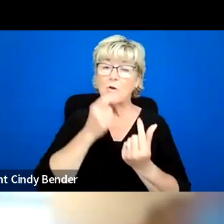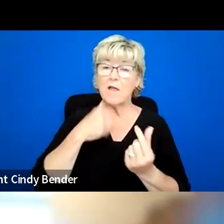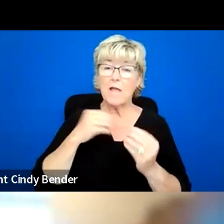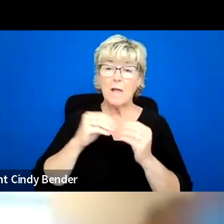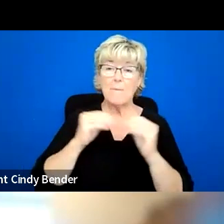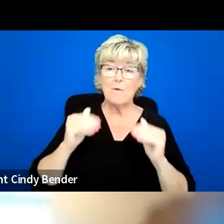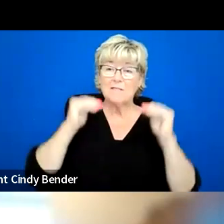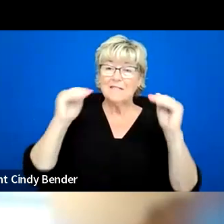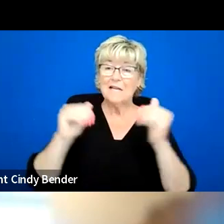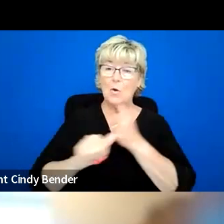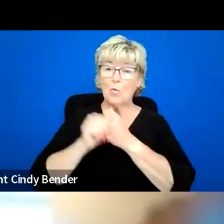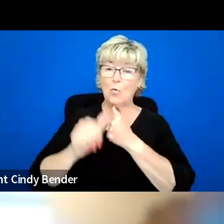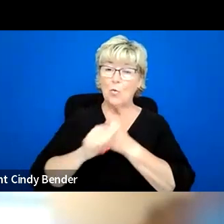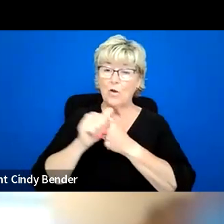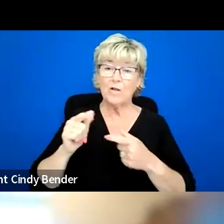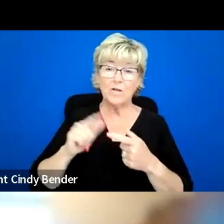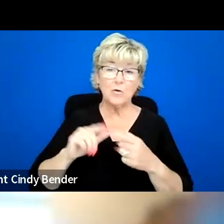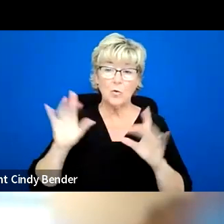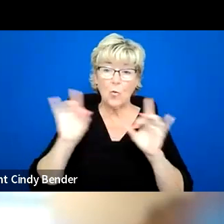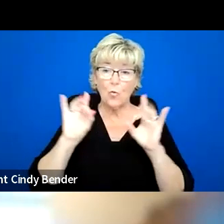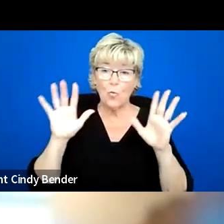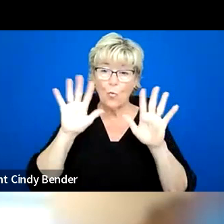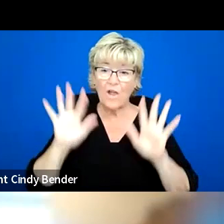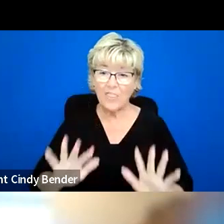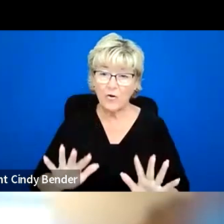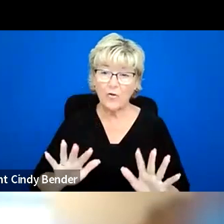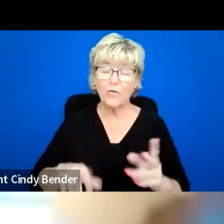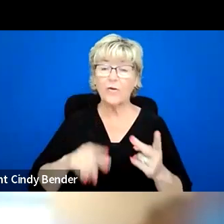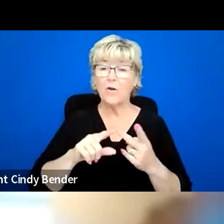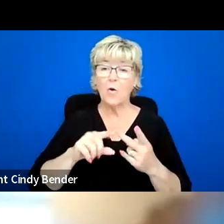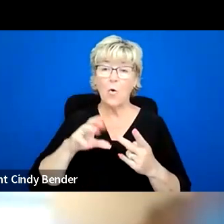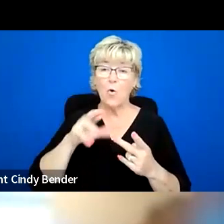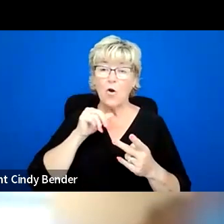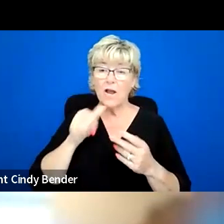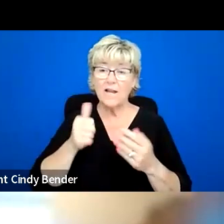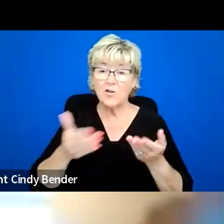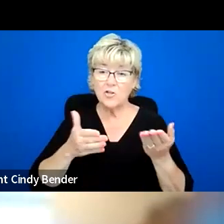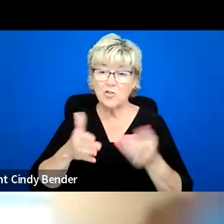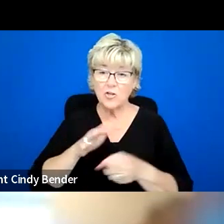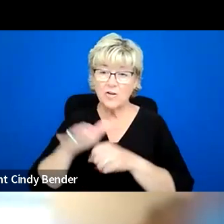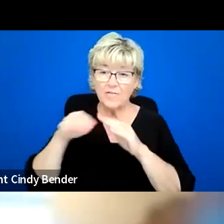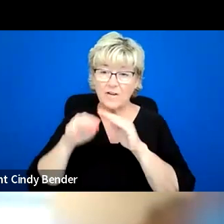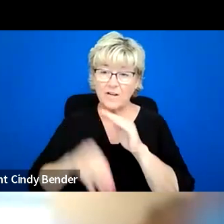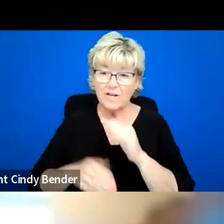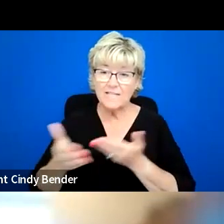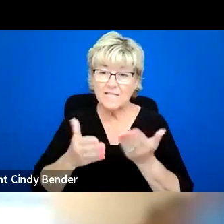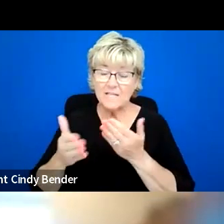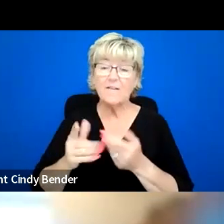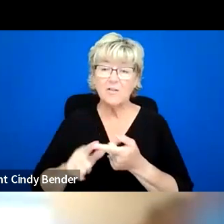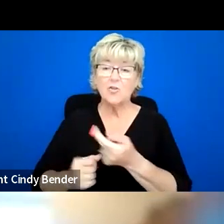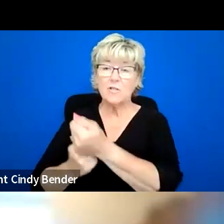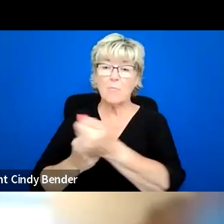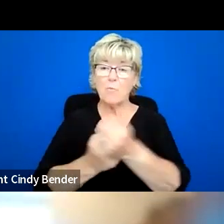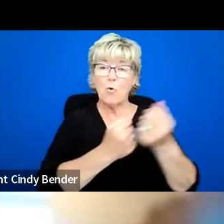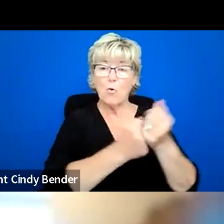risk to weather events or are more underserved, focusing on supporting those communities